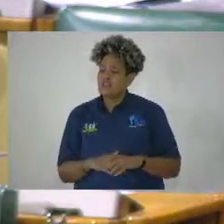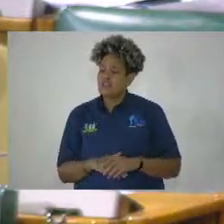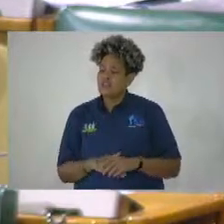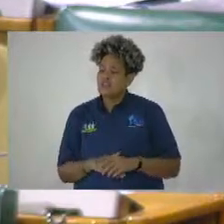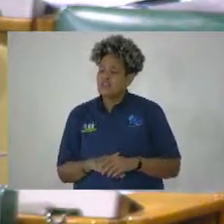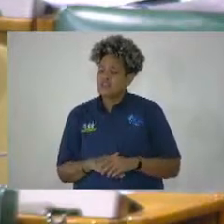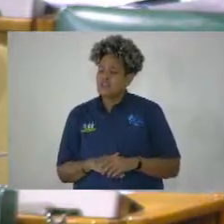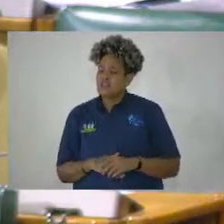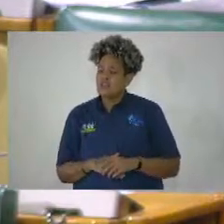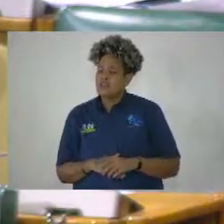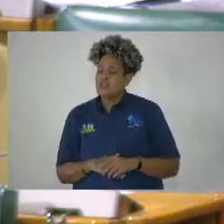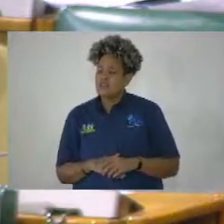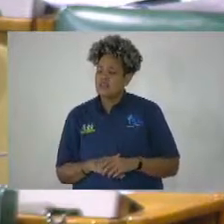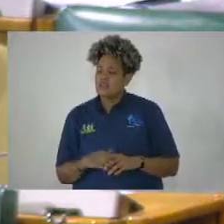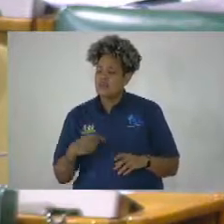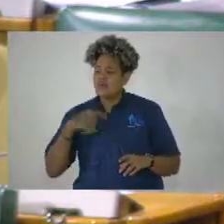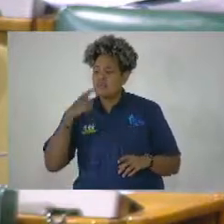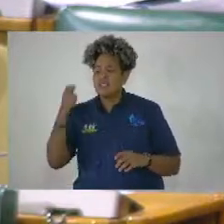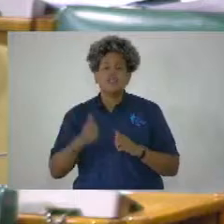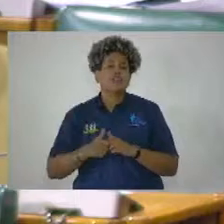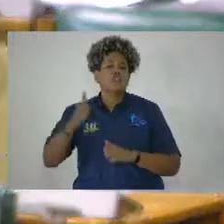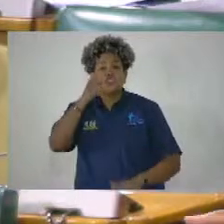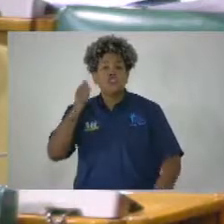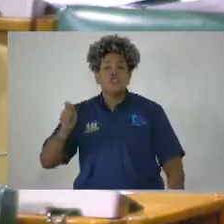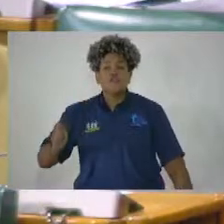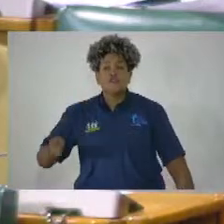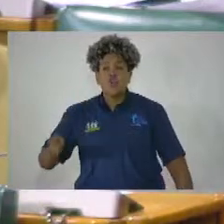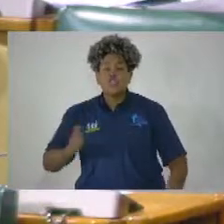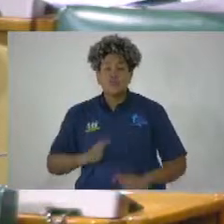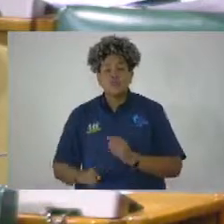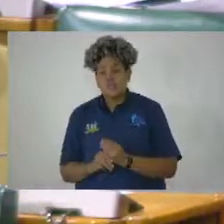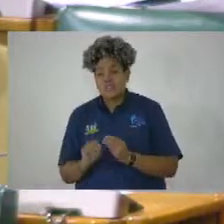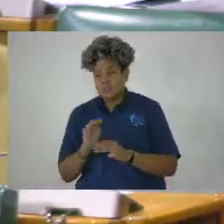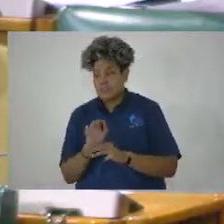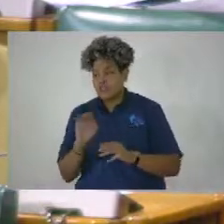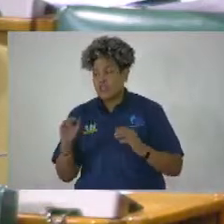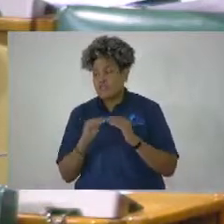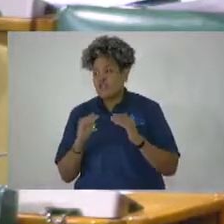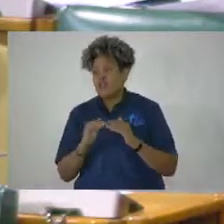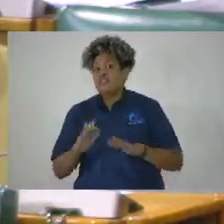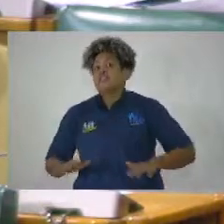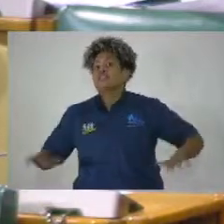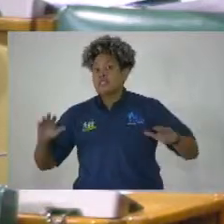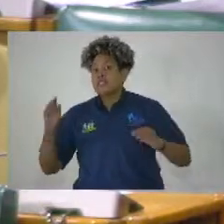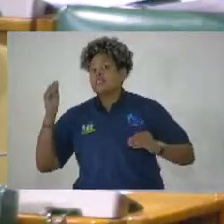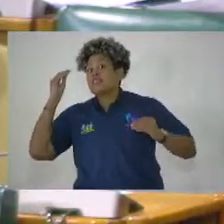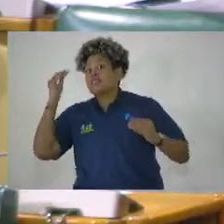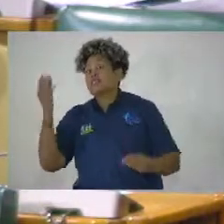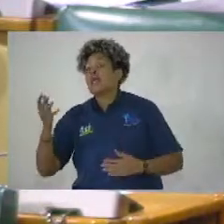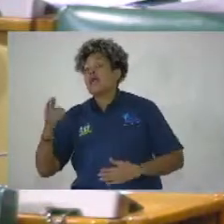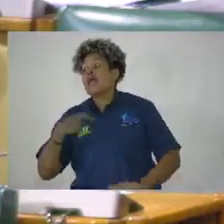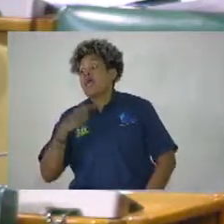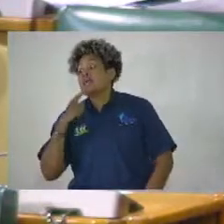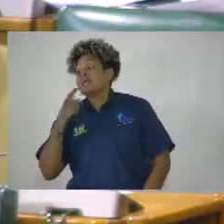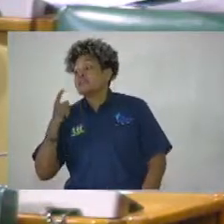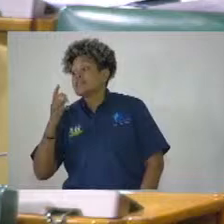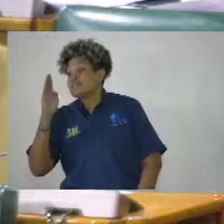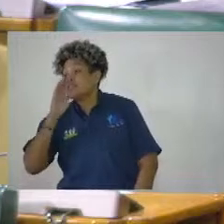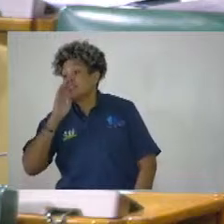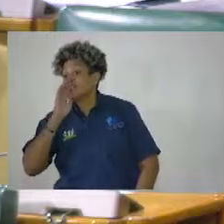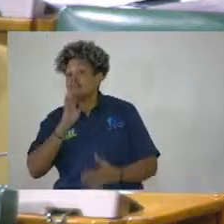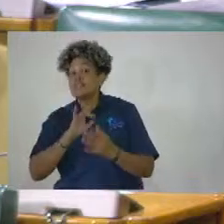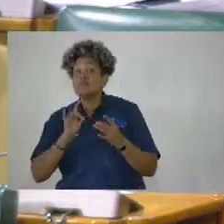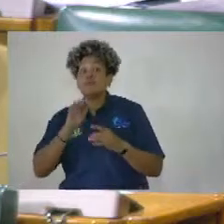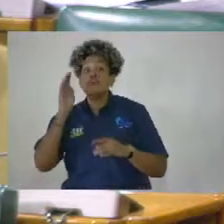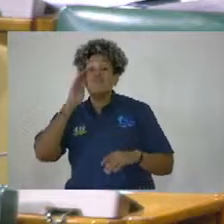And I want to say to the Chief Justice and to the Minister of Justice, and I dare to speak for the future, to